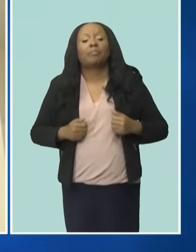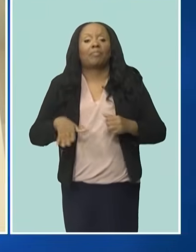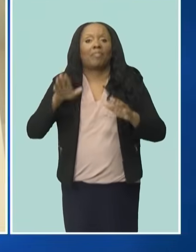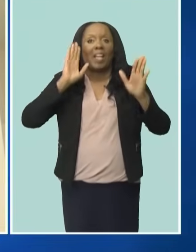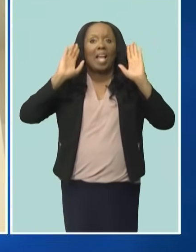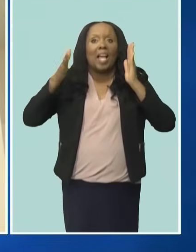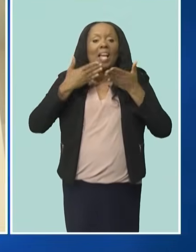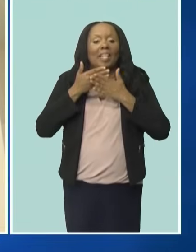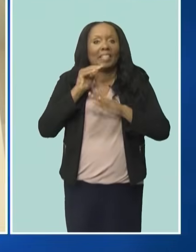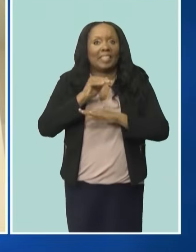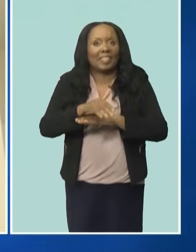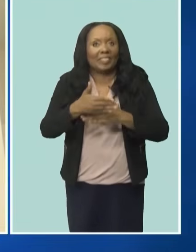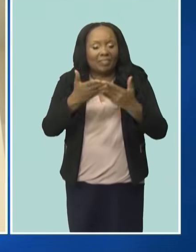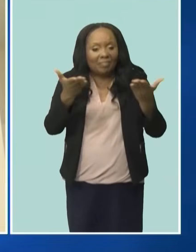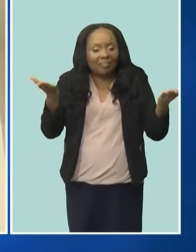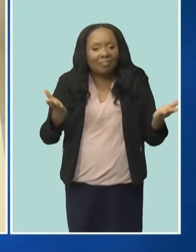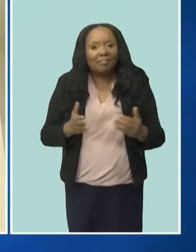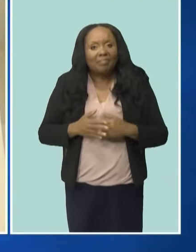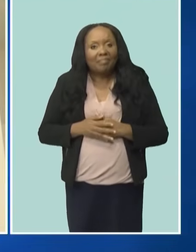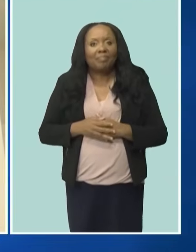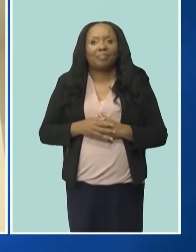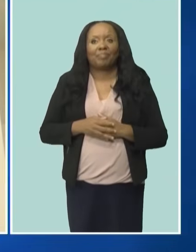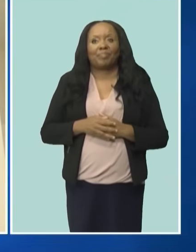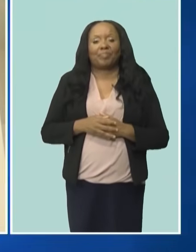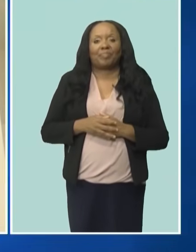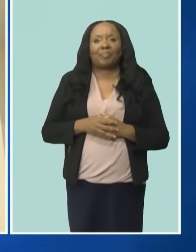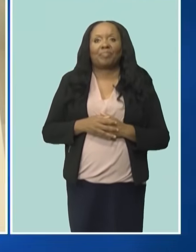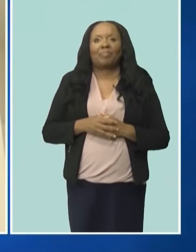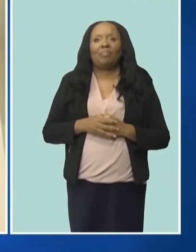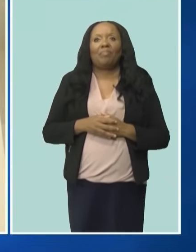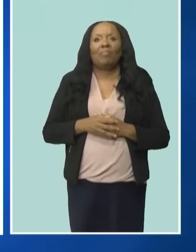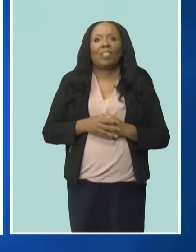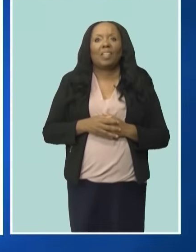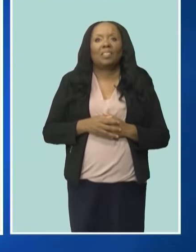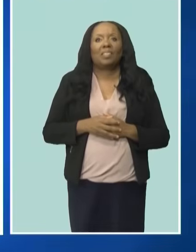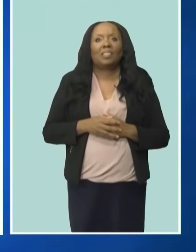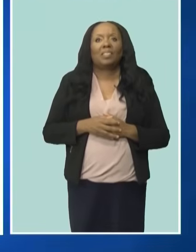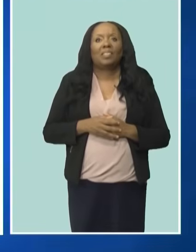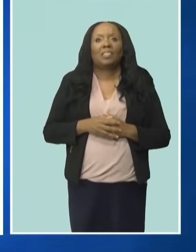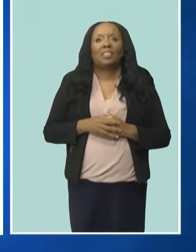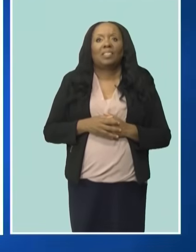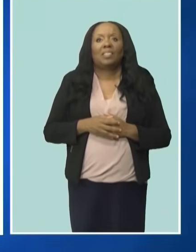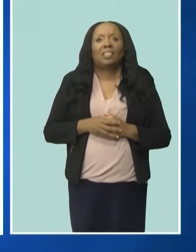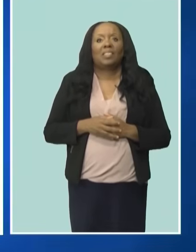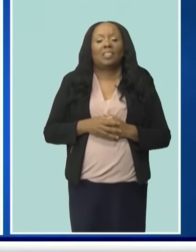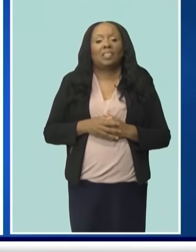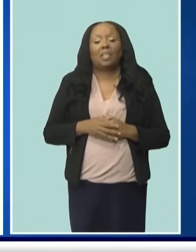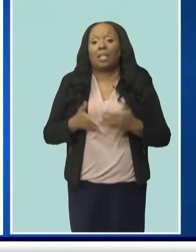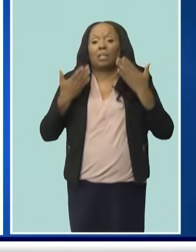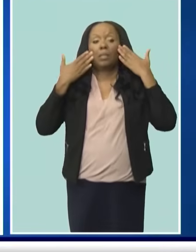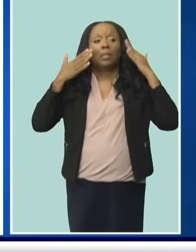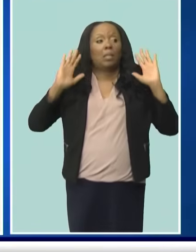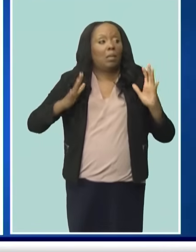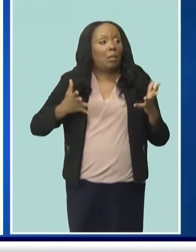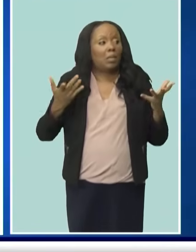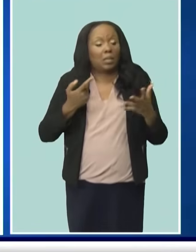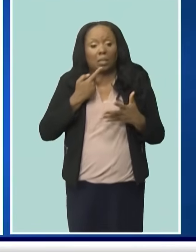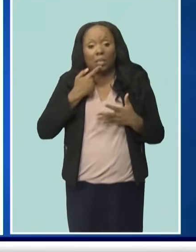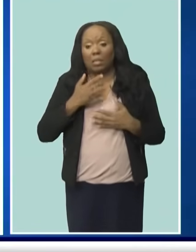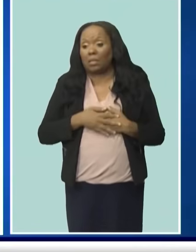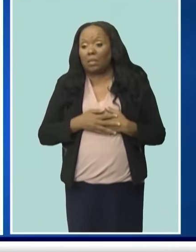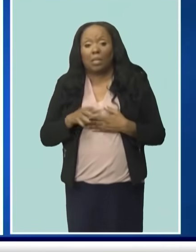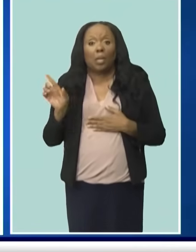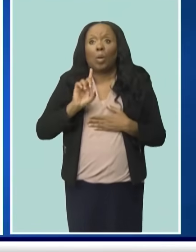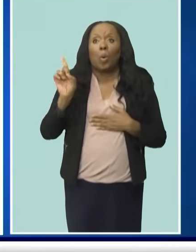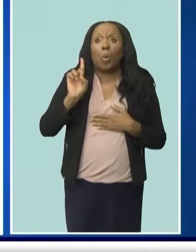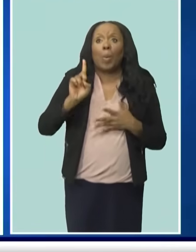evening, Tisha. Good evening to Barbadians. Well, I don't even know where to start. The fact is that